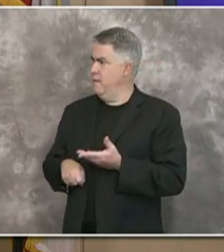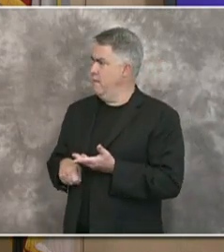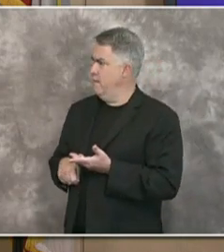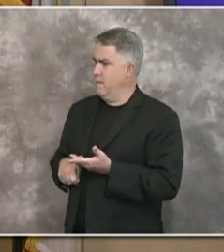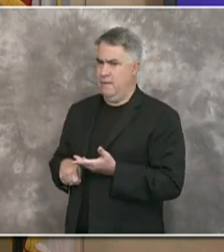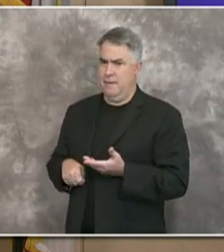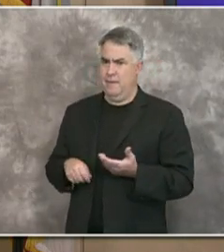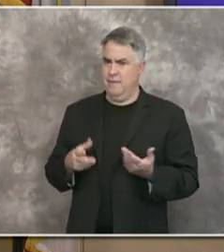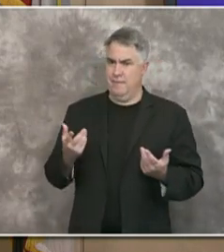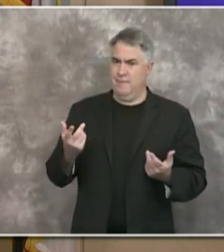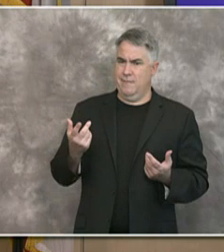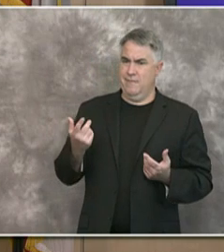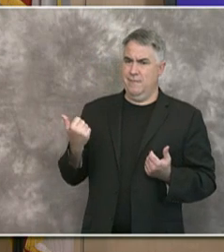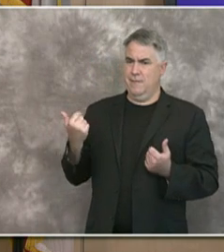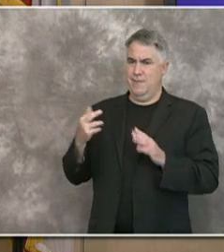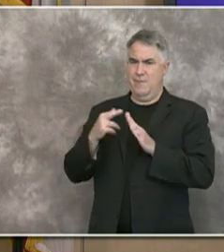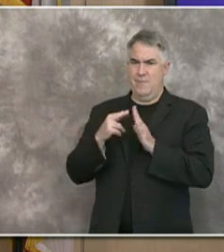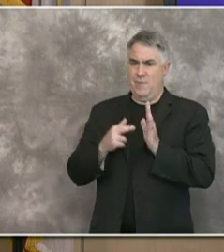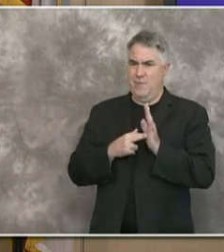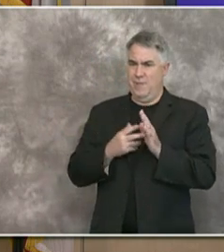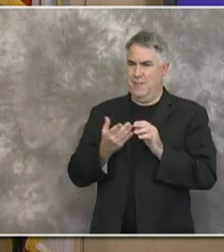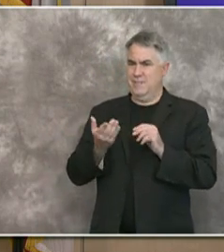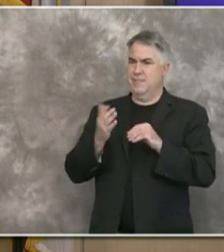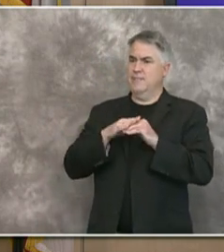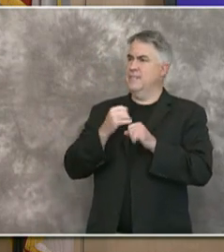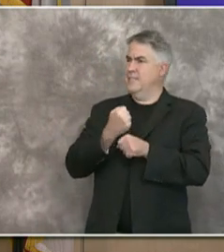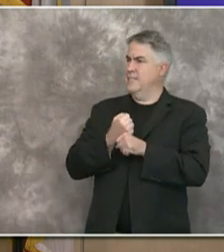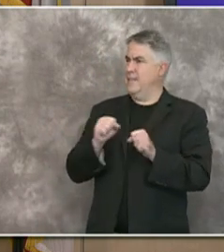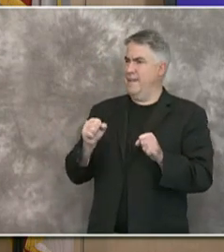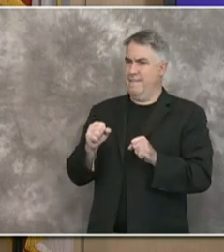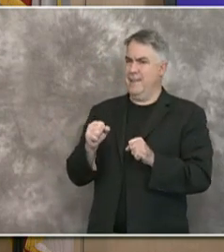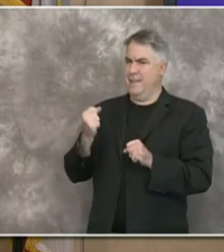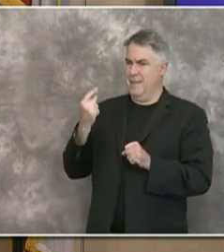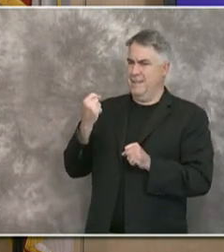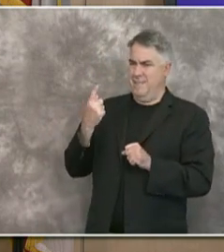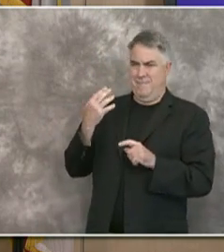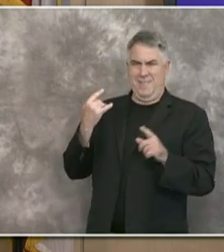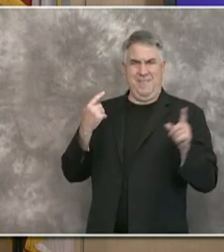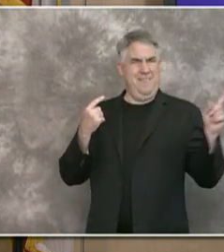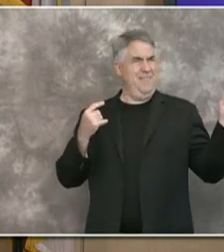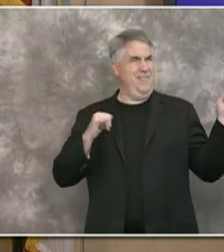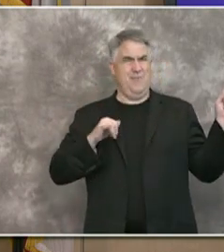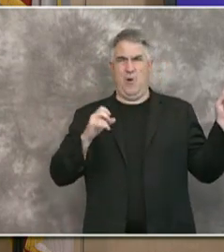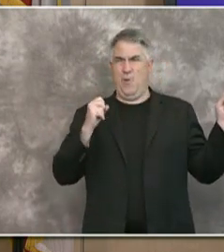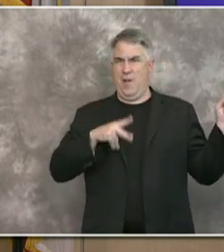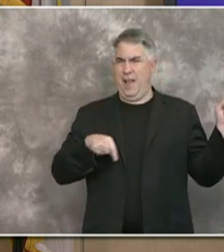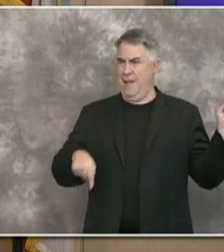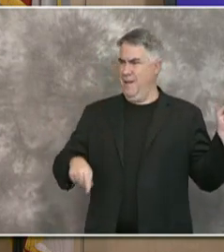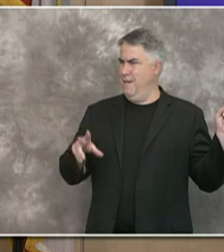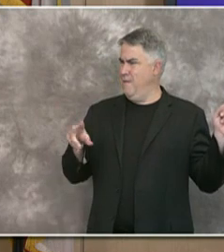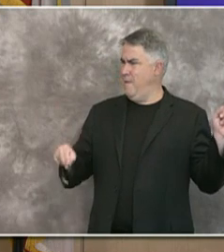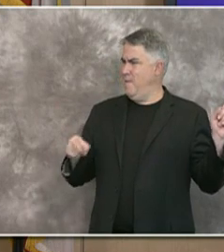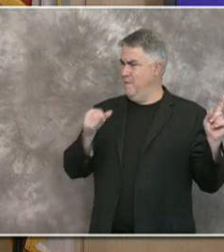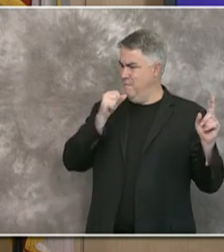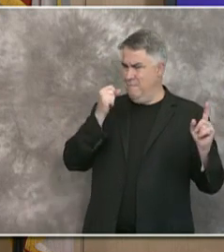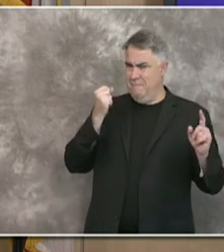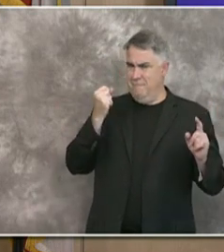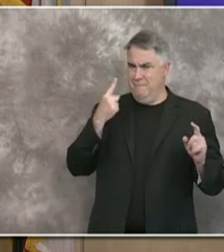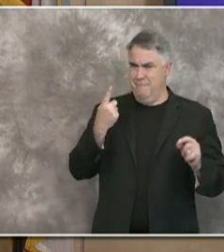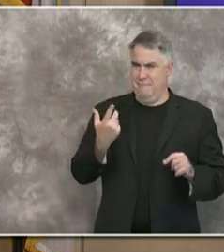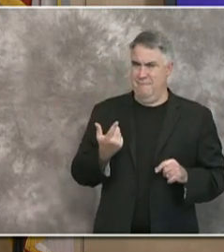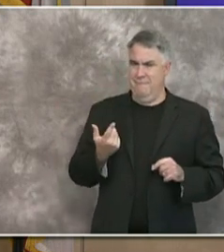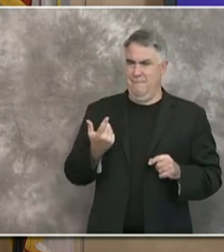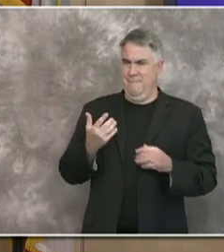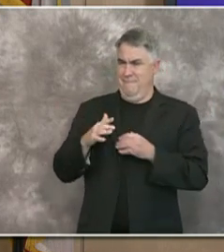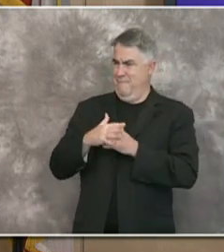of the residents. Why is there such a big difference between regulations here and in New York when it comes to the beach? Well,